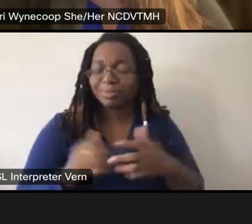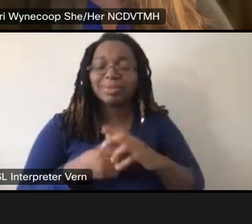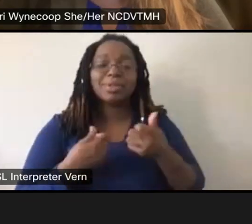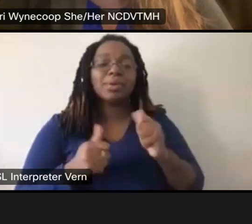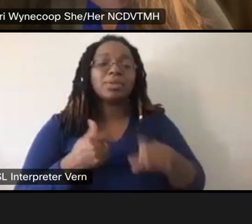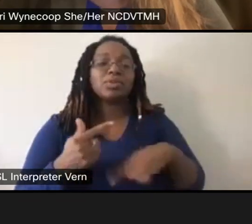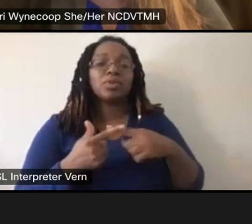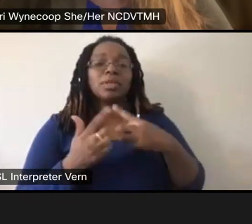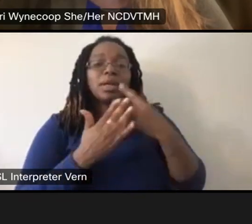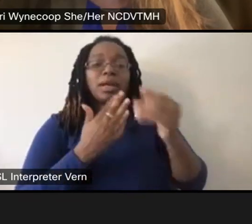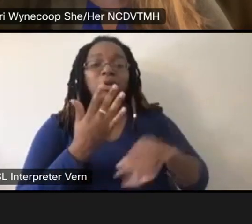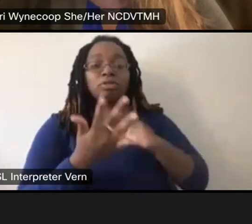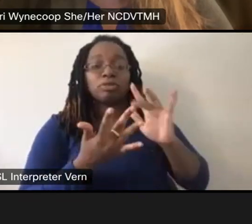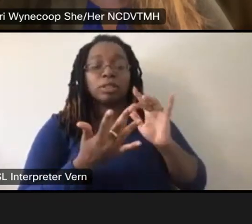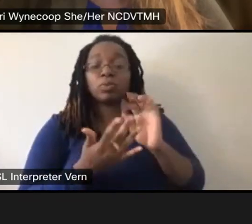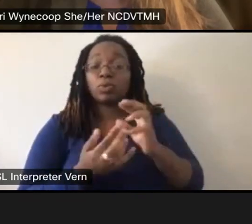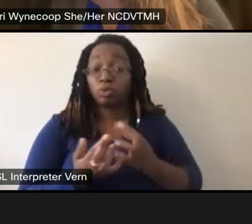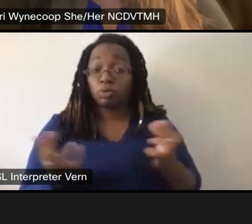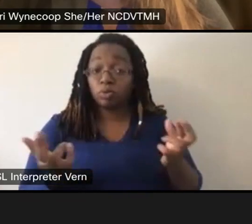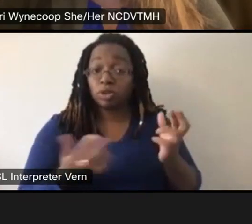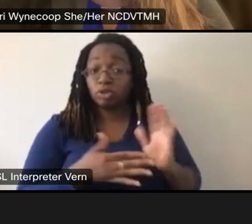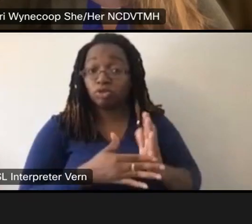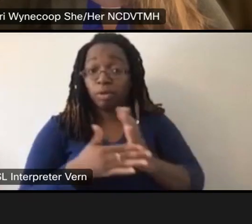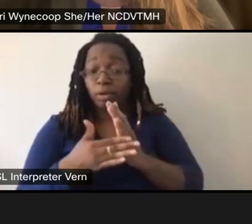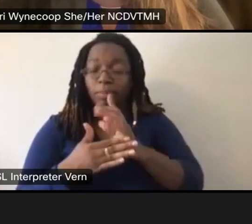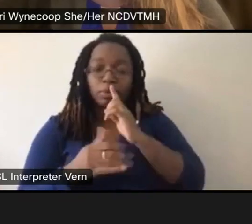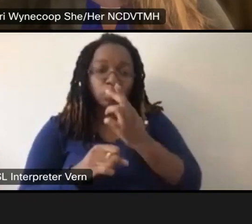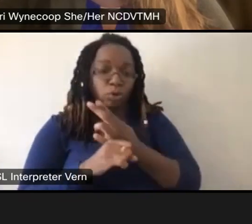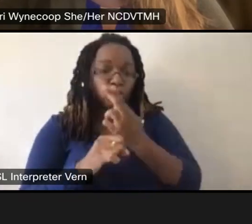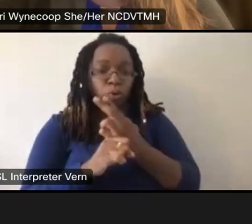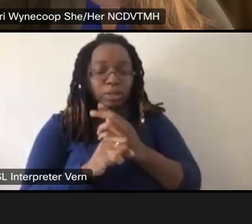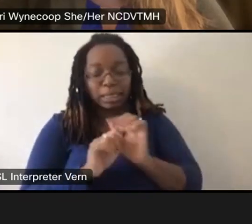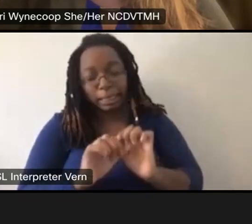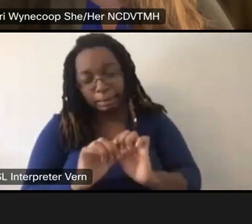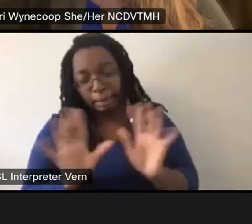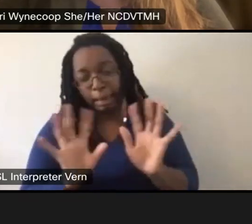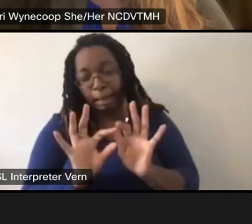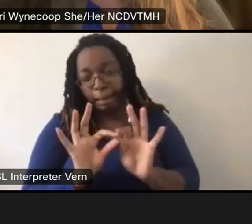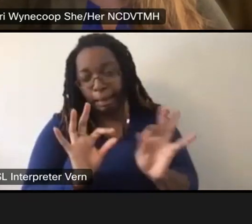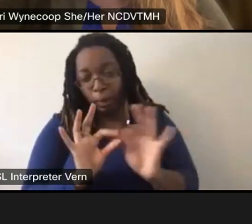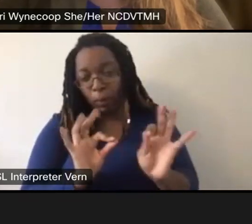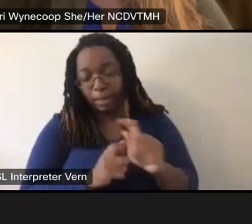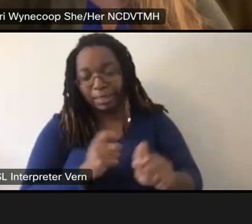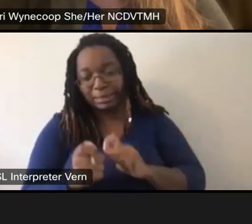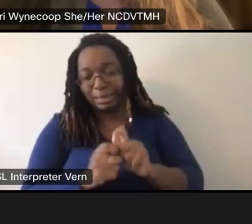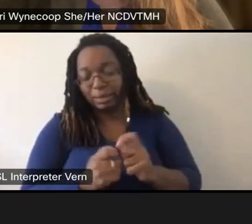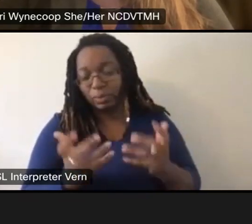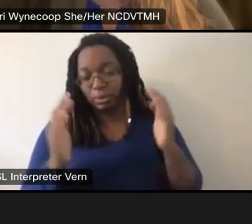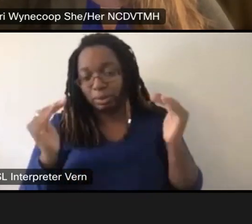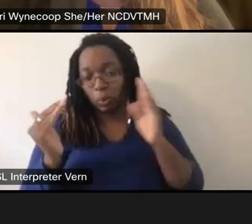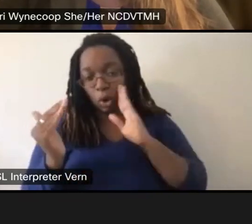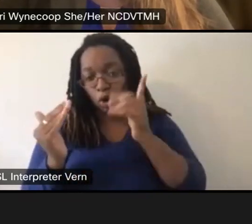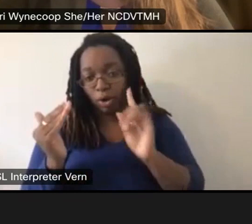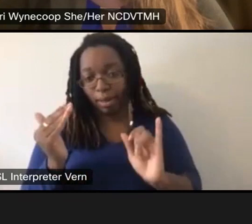outreach materials, making sure that you're using just plain, simple language to really describe what to expect, what will